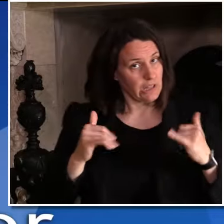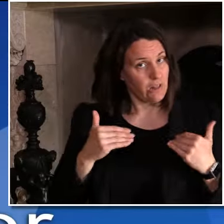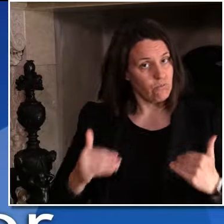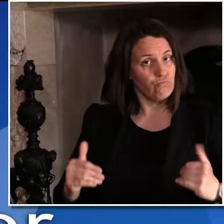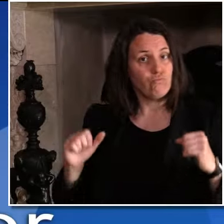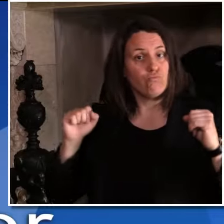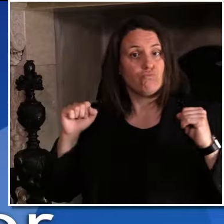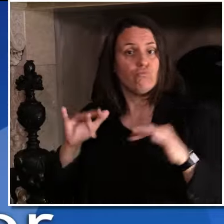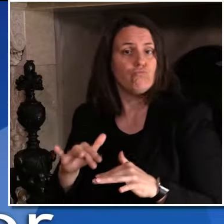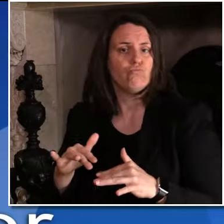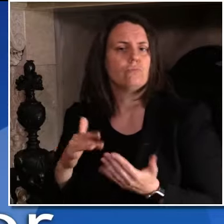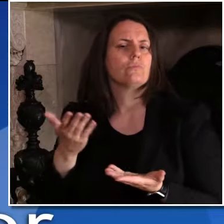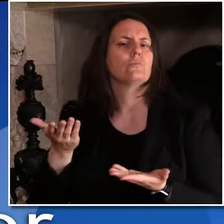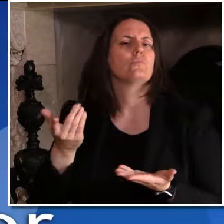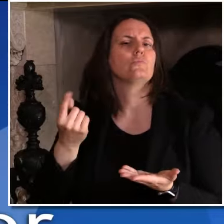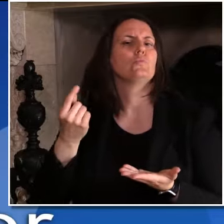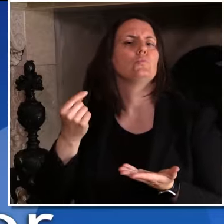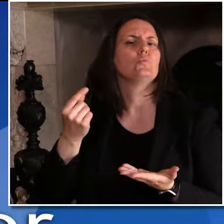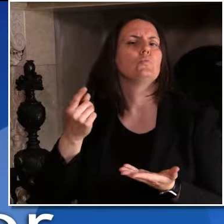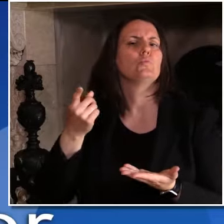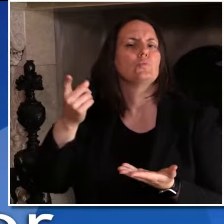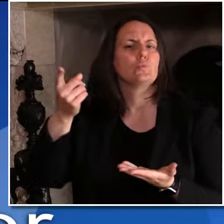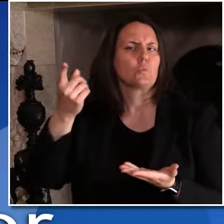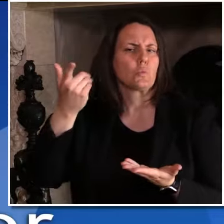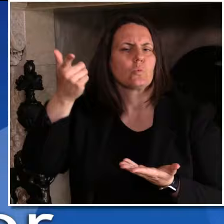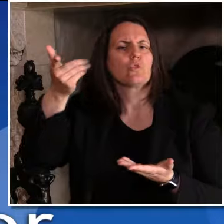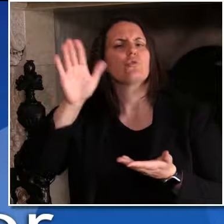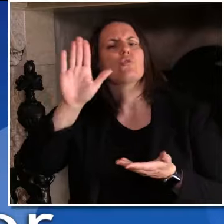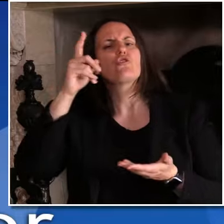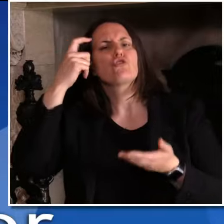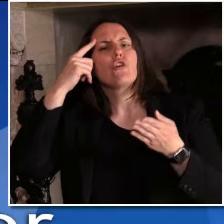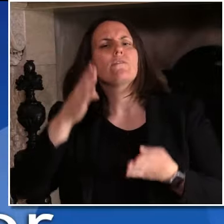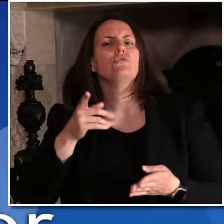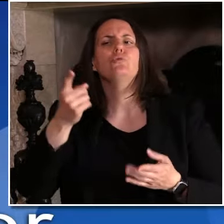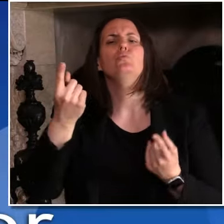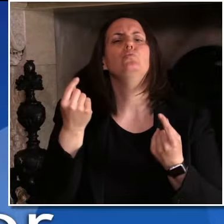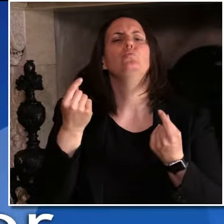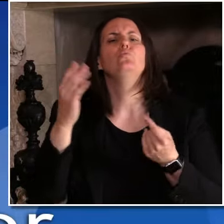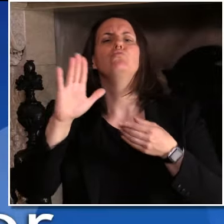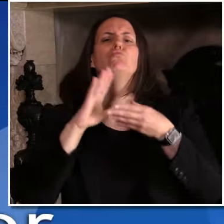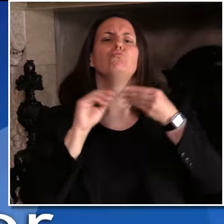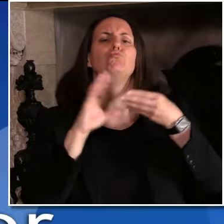to the folks that are still planning on coming out to the Capitol lawn without a permit?